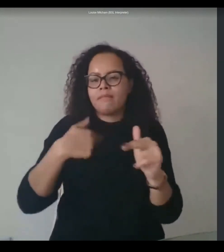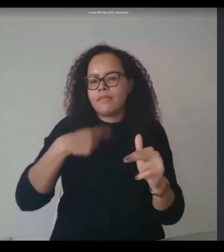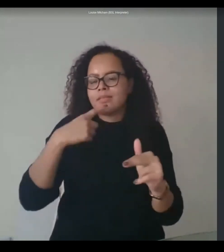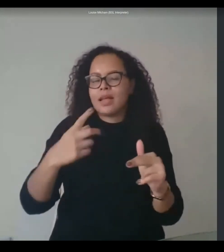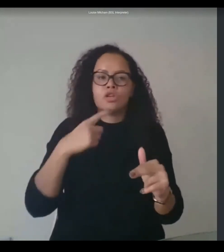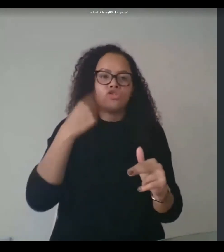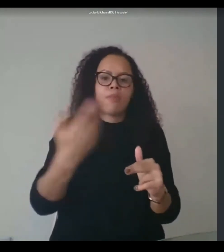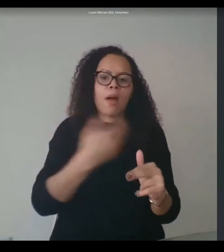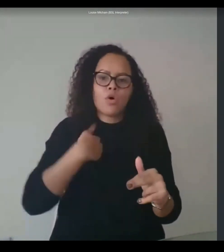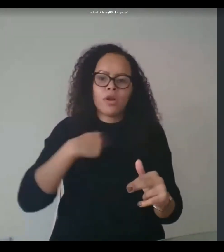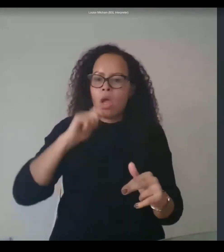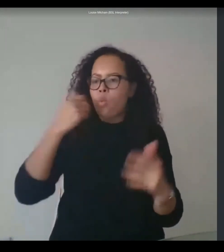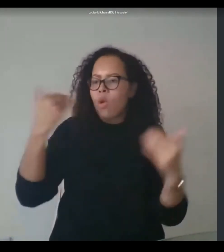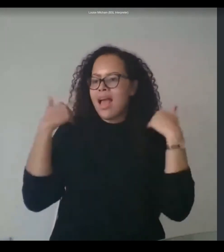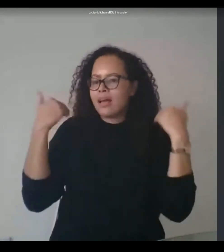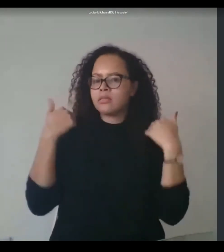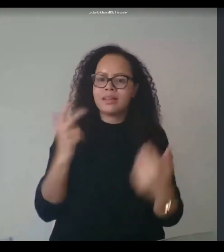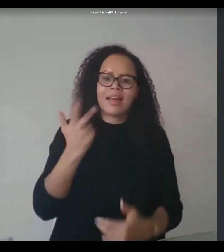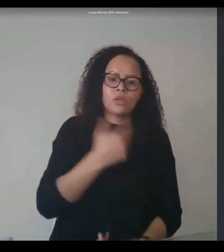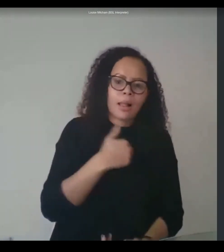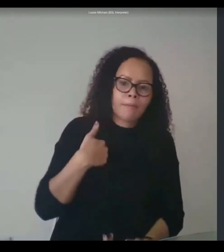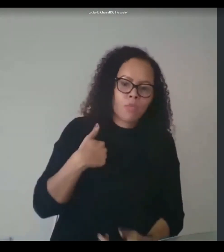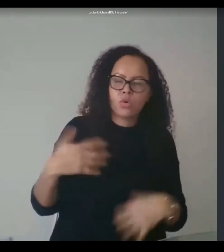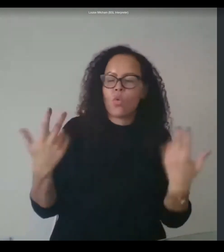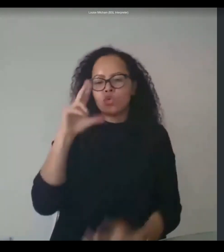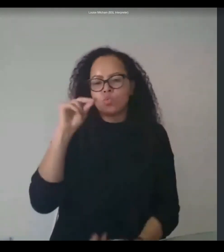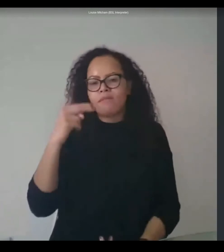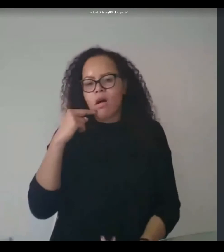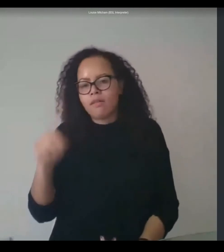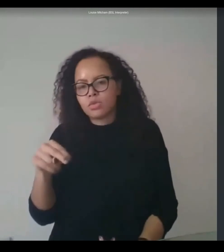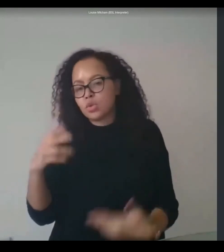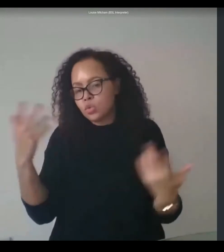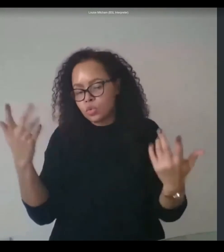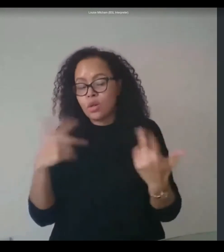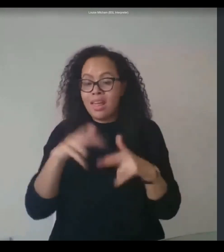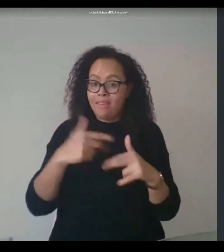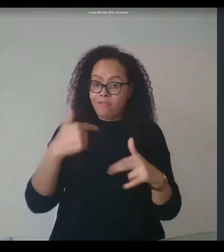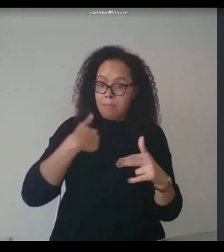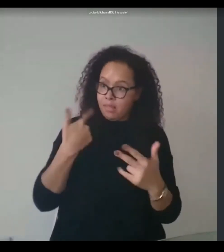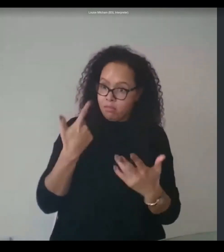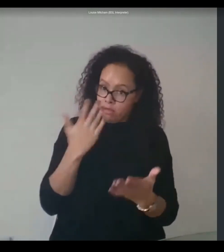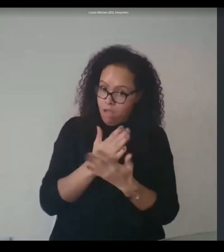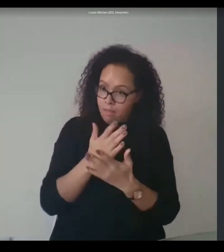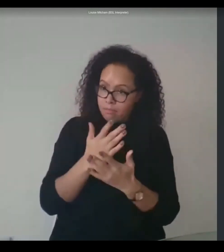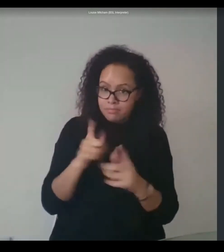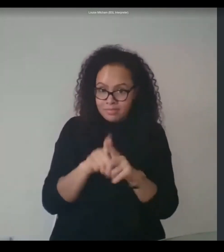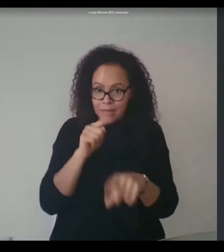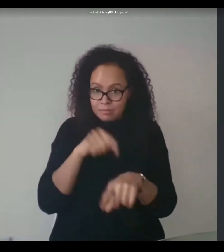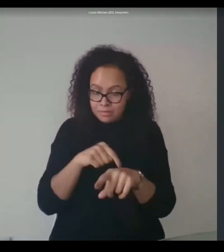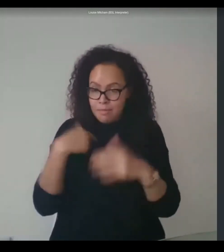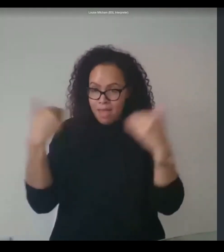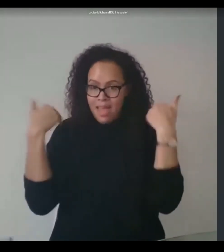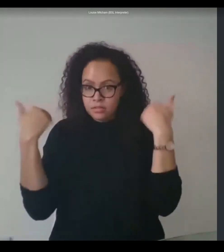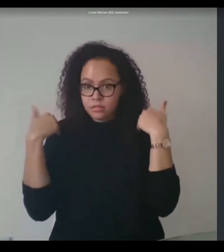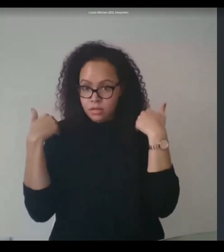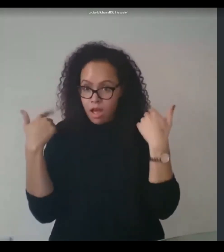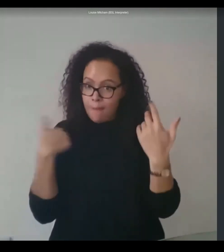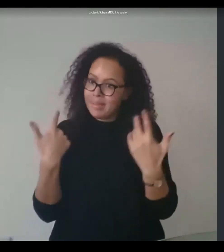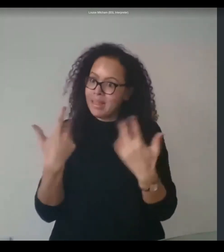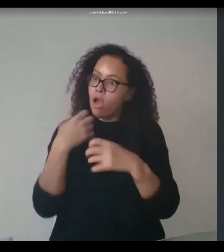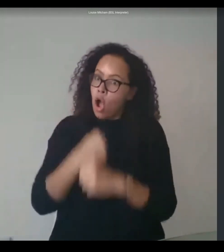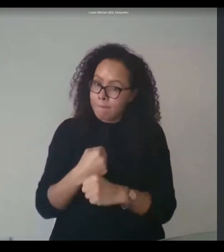tomorrow morning or at 12 p.m. in the afternoon, if I go to go and exercise during that time, all the tags that I collect will be triple pointed for